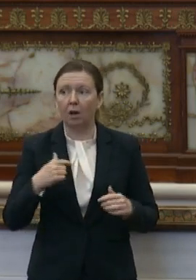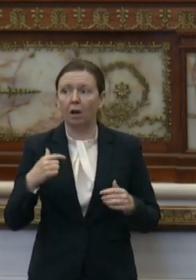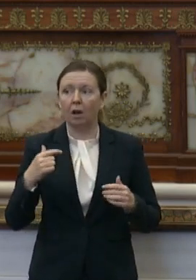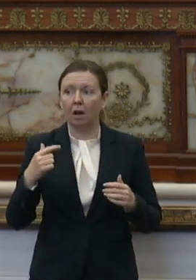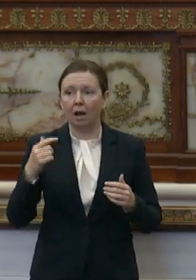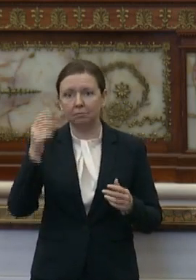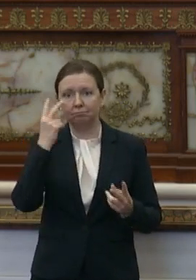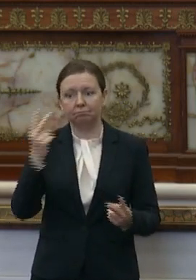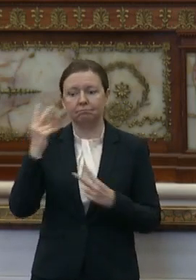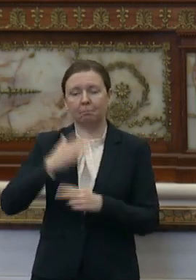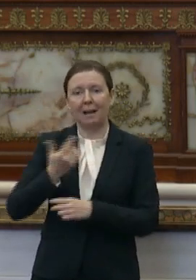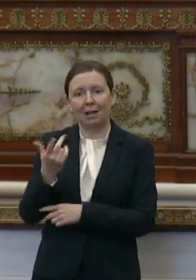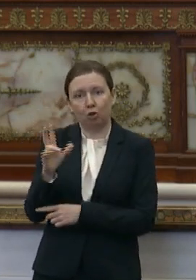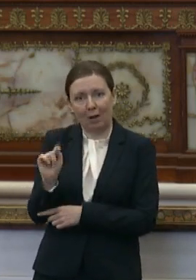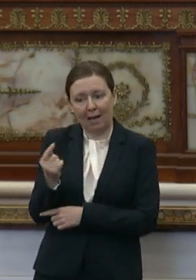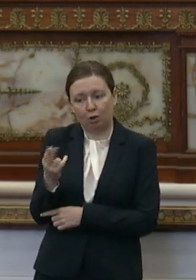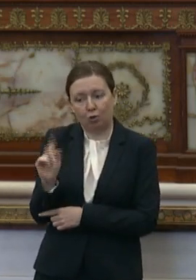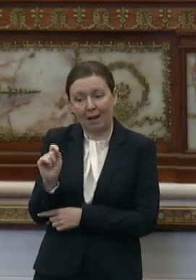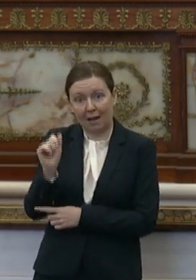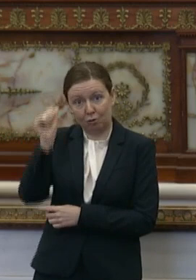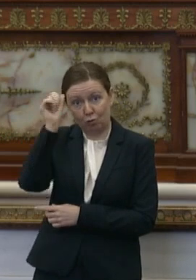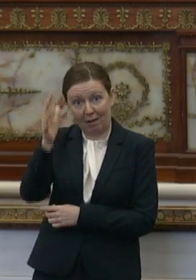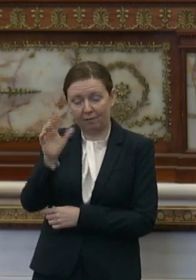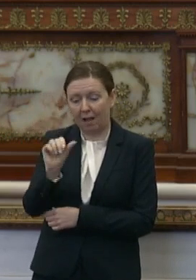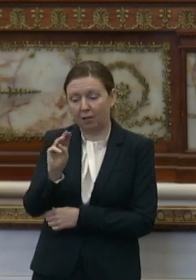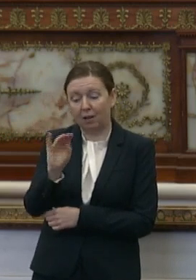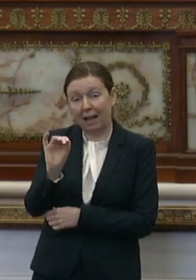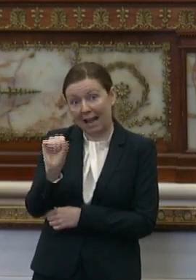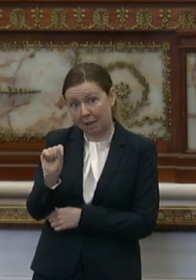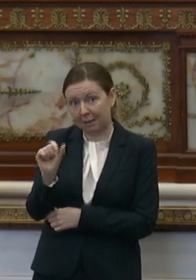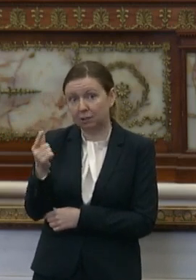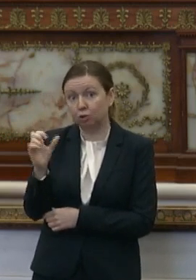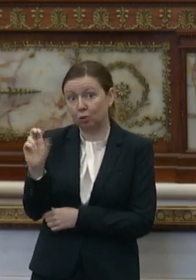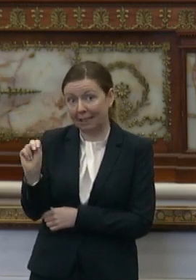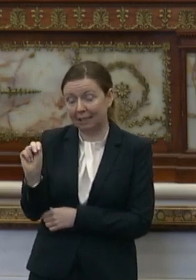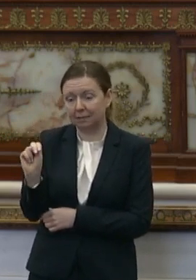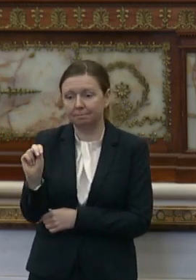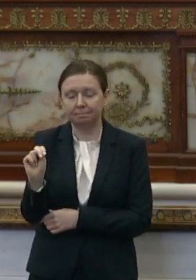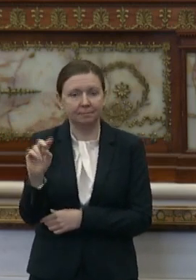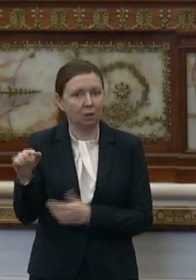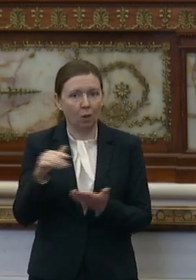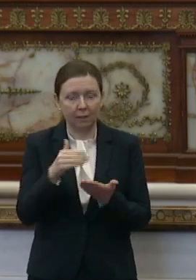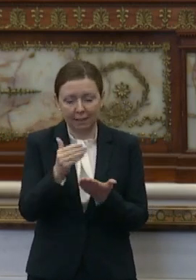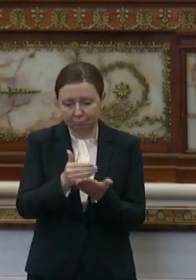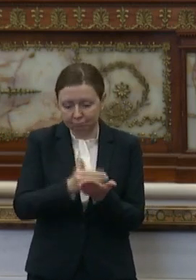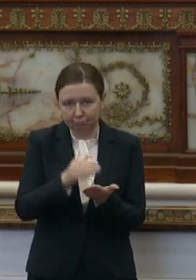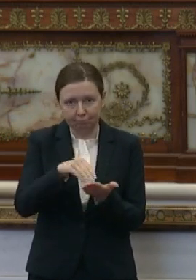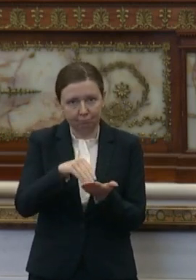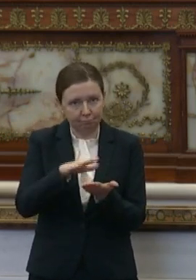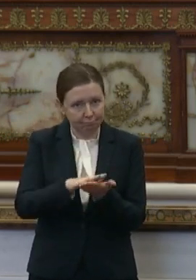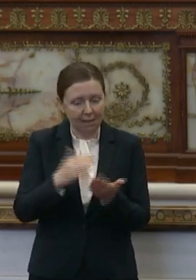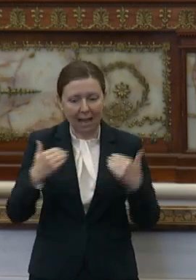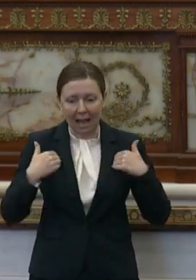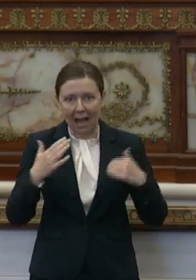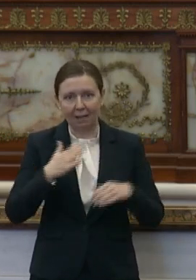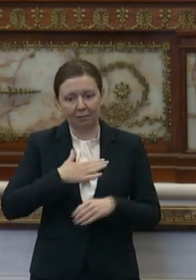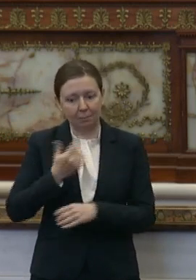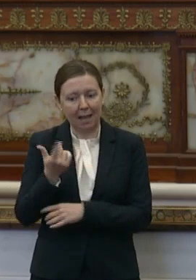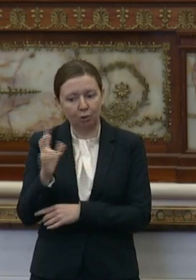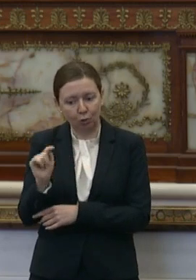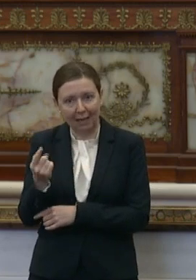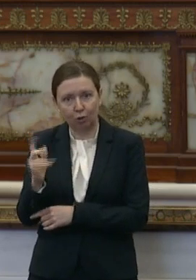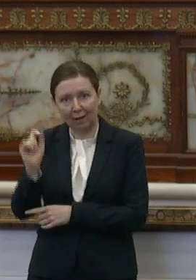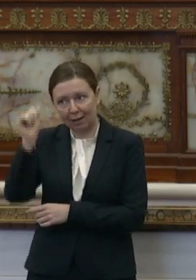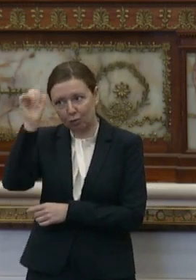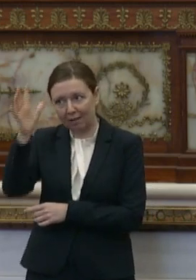my great-great-grandfather, Amos Green. And the only record or information I have of my great-grandfather is